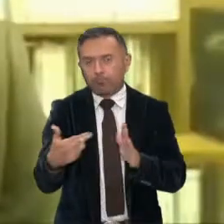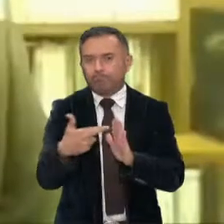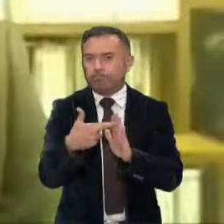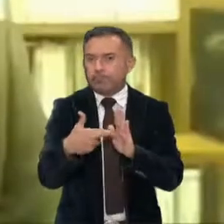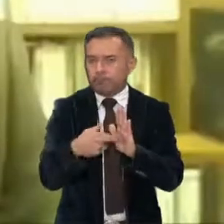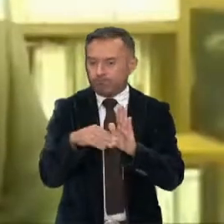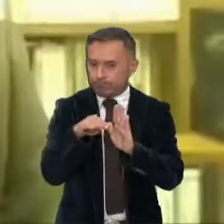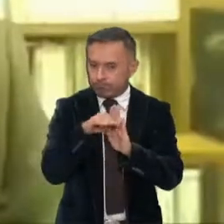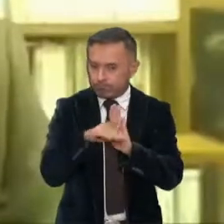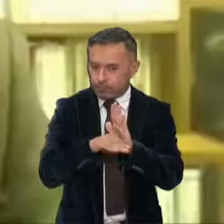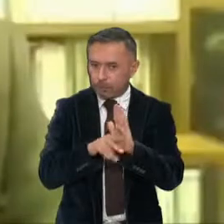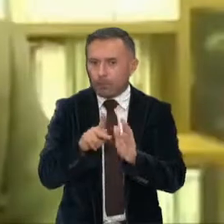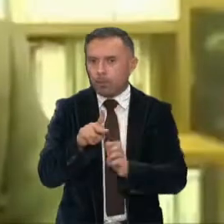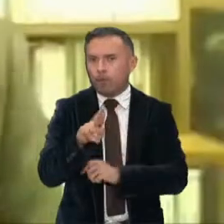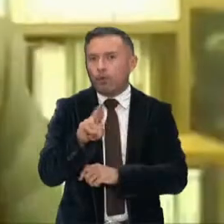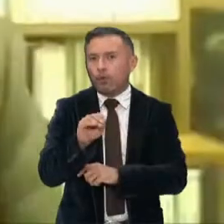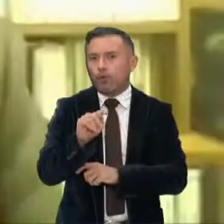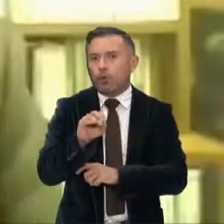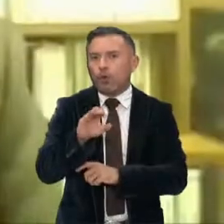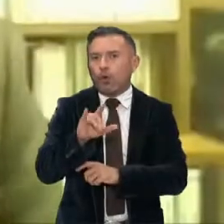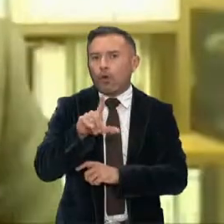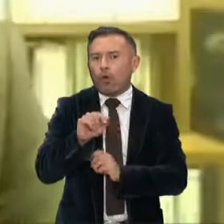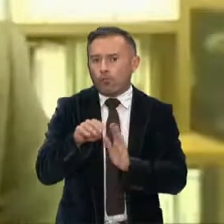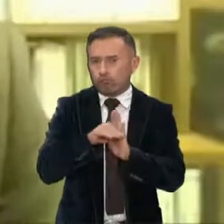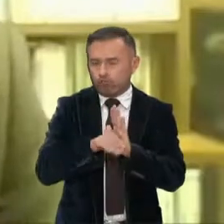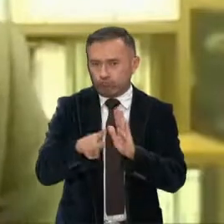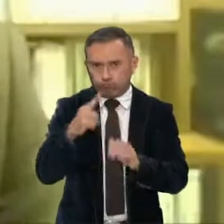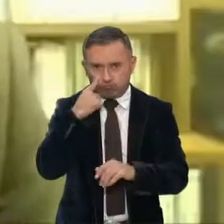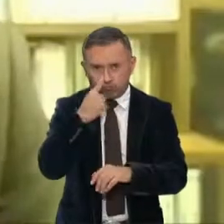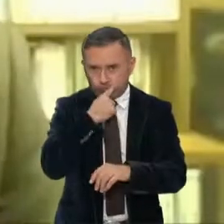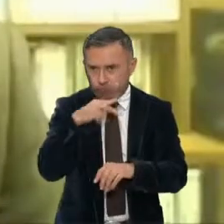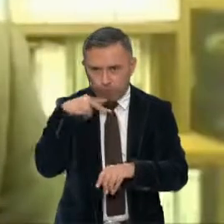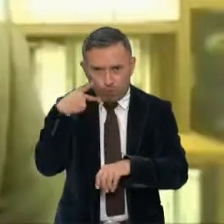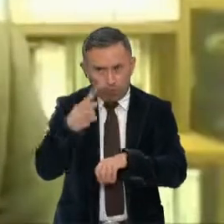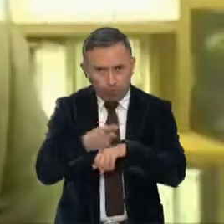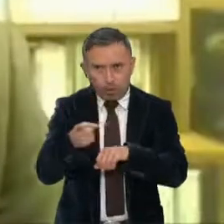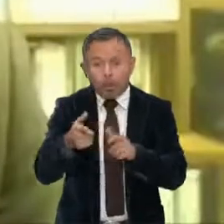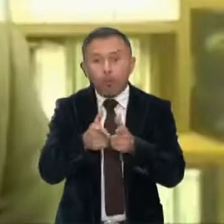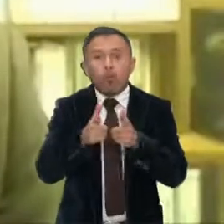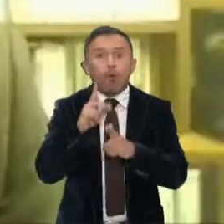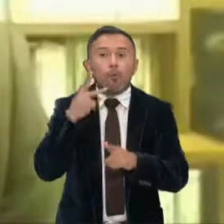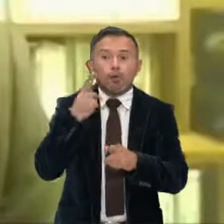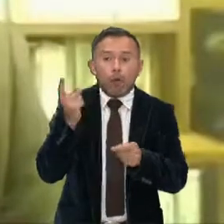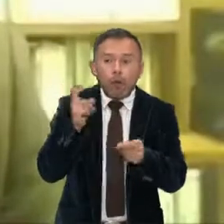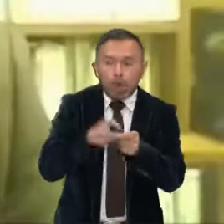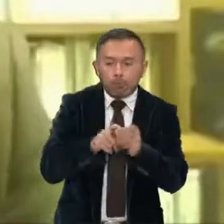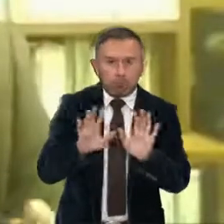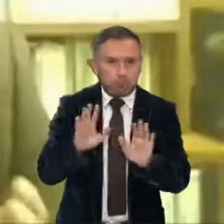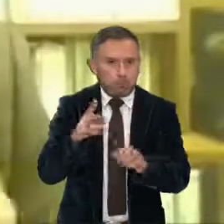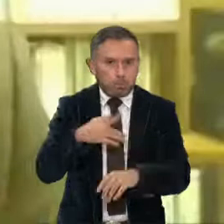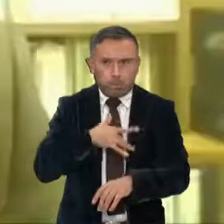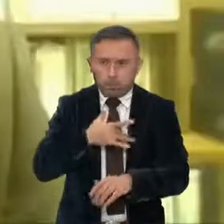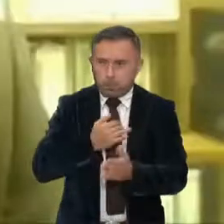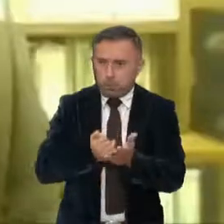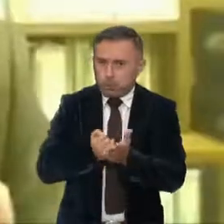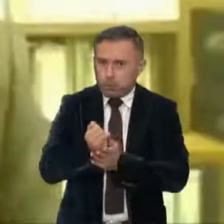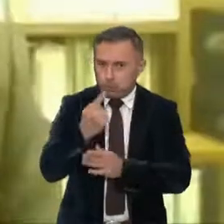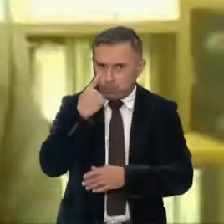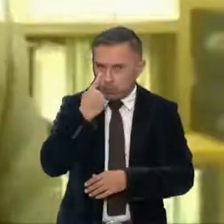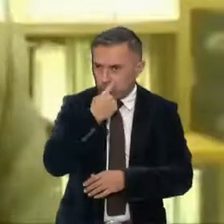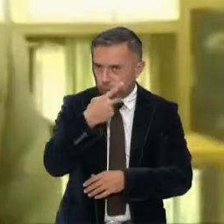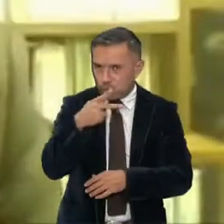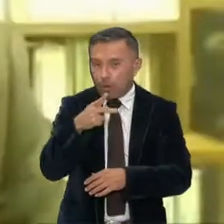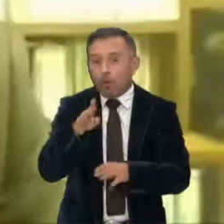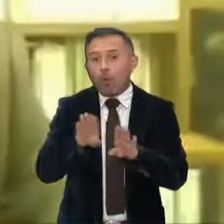2020, a protocol that is a voluntary protocol of the political institutions